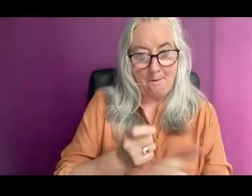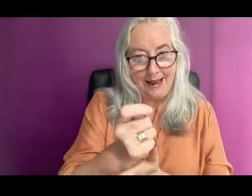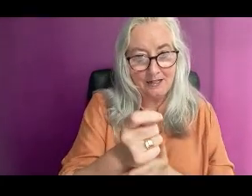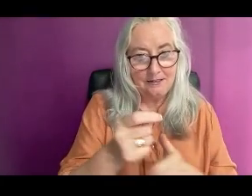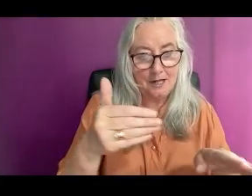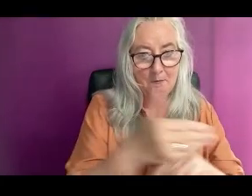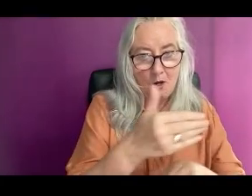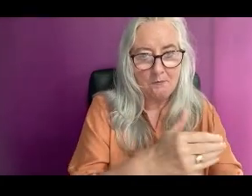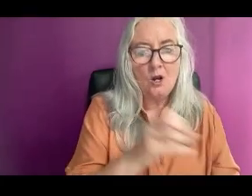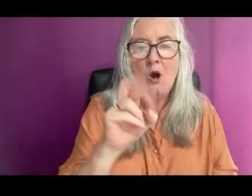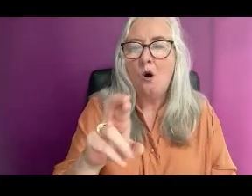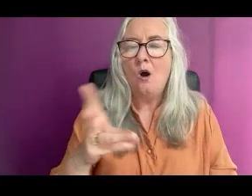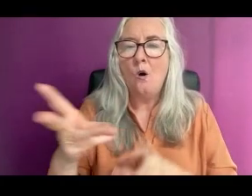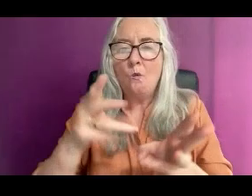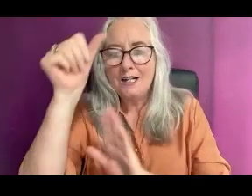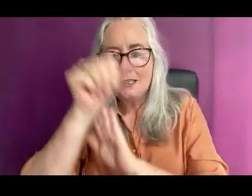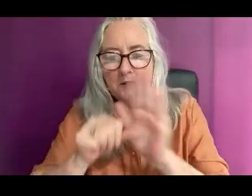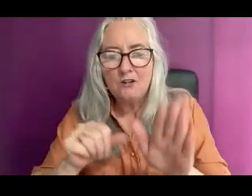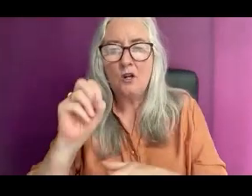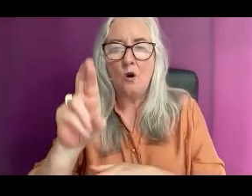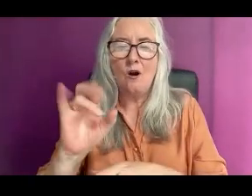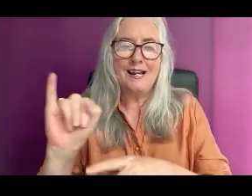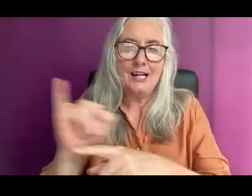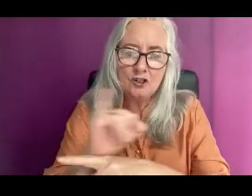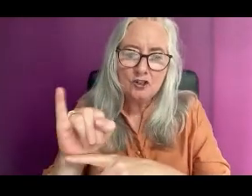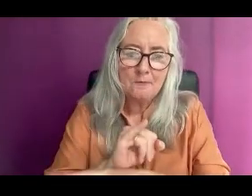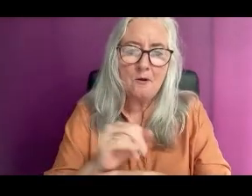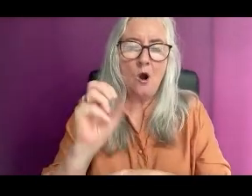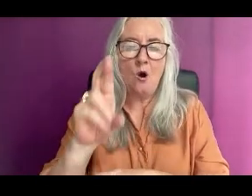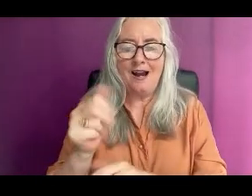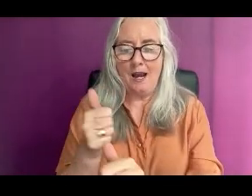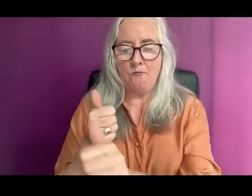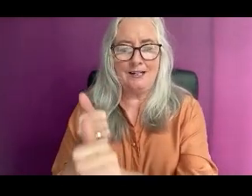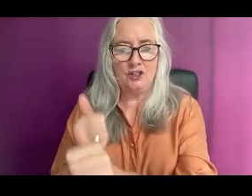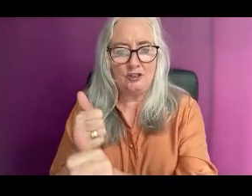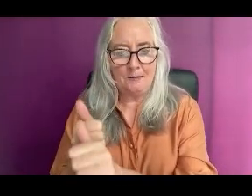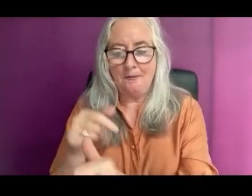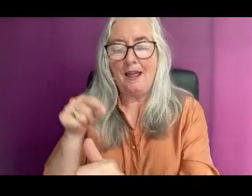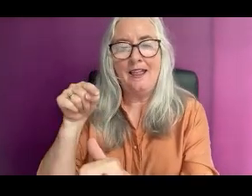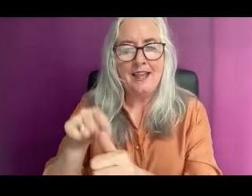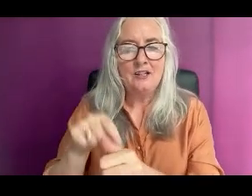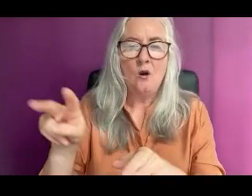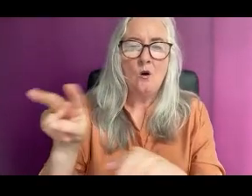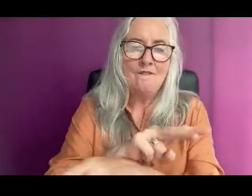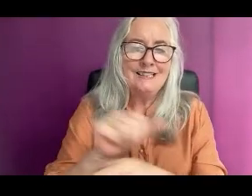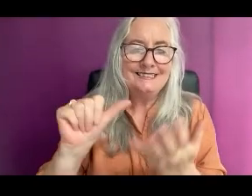can be work experience or an internship or apprenticeship that lasts for over 6 months.